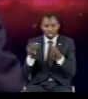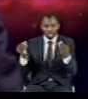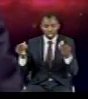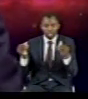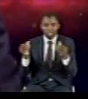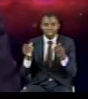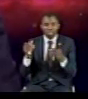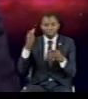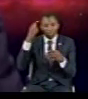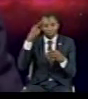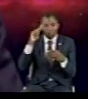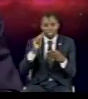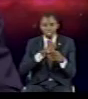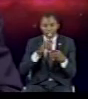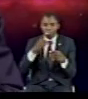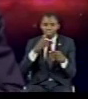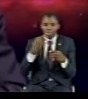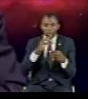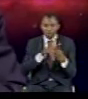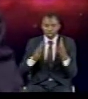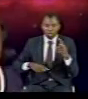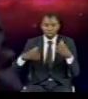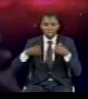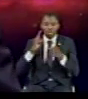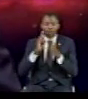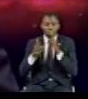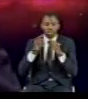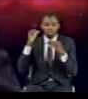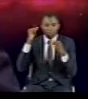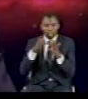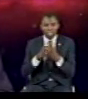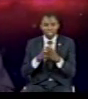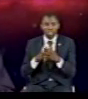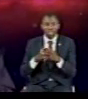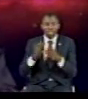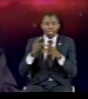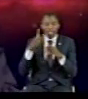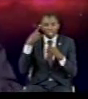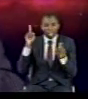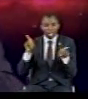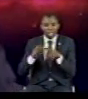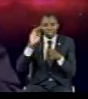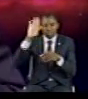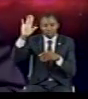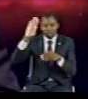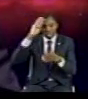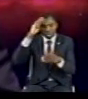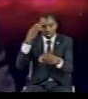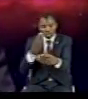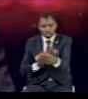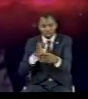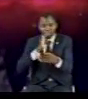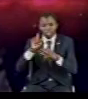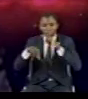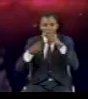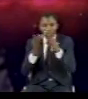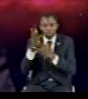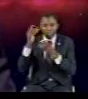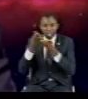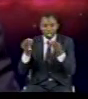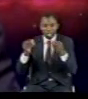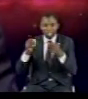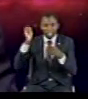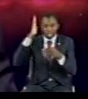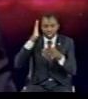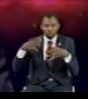the mouth of the Lord has spoken it. Father, the sword is going through the land. We're asking, oh God, would draw the sword and heal